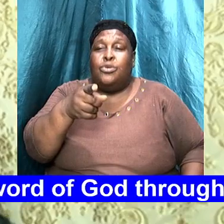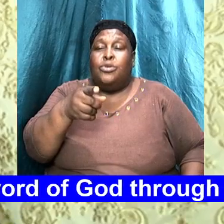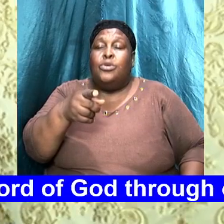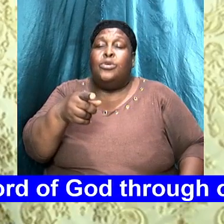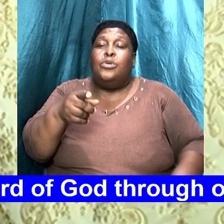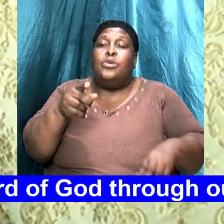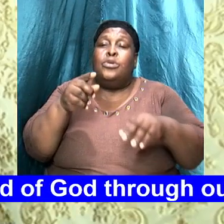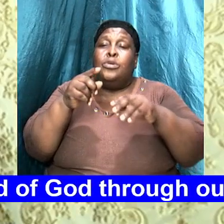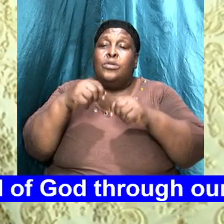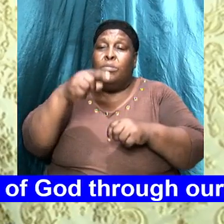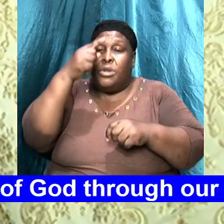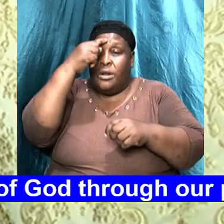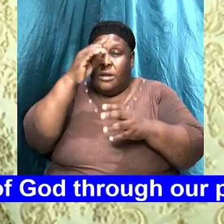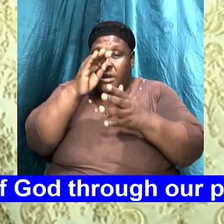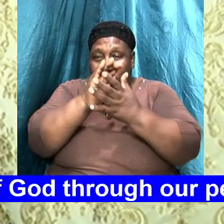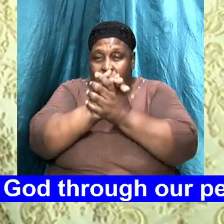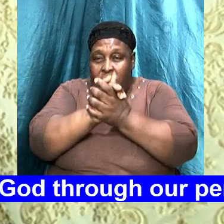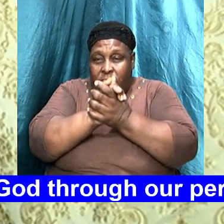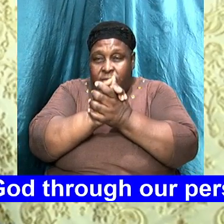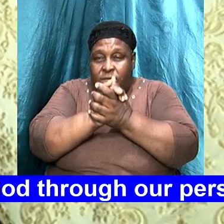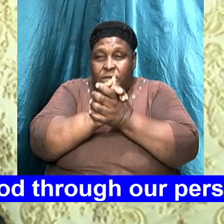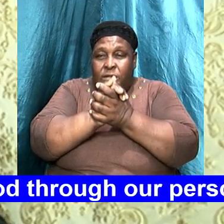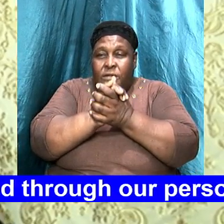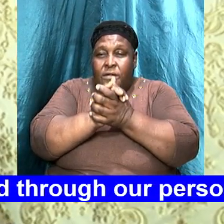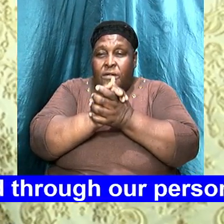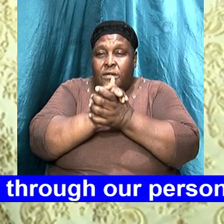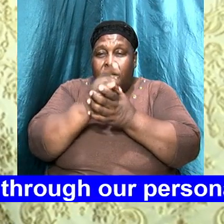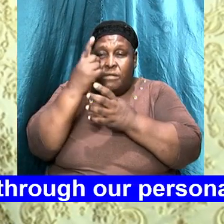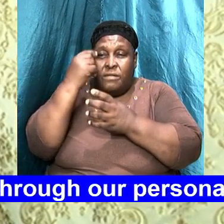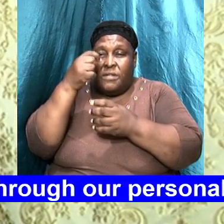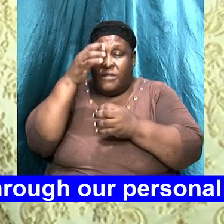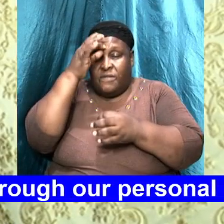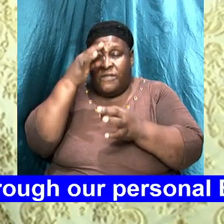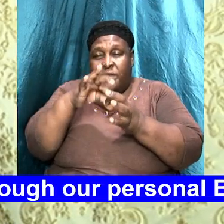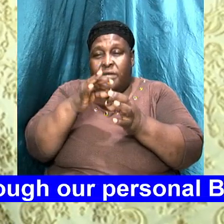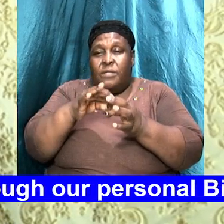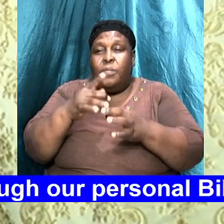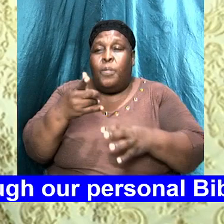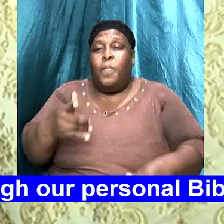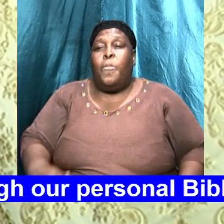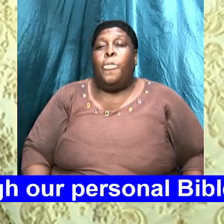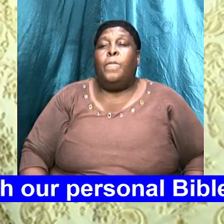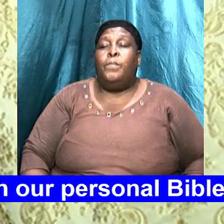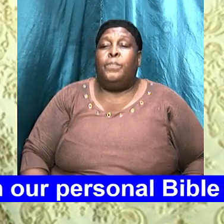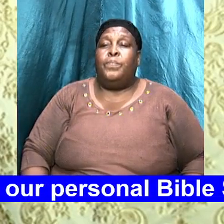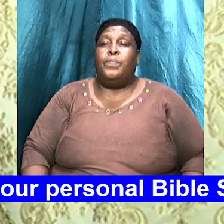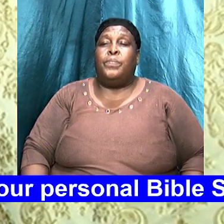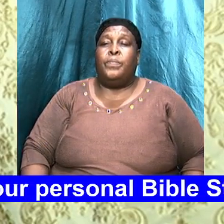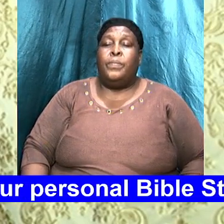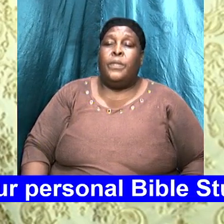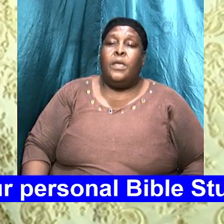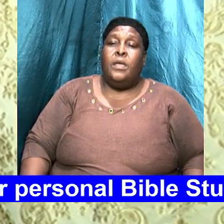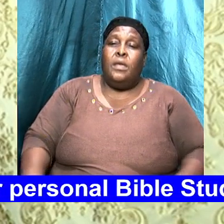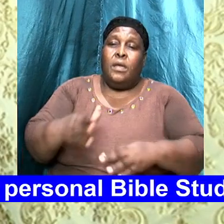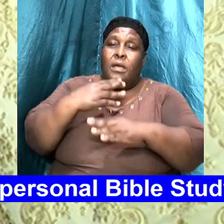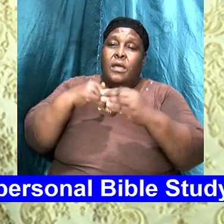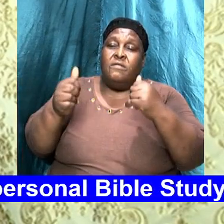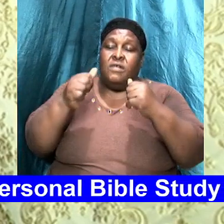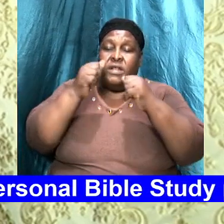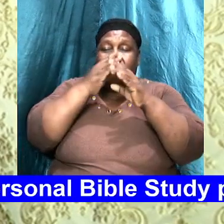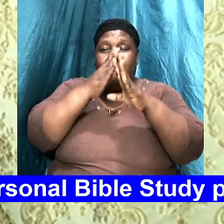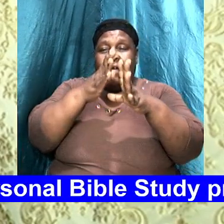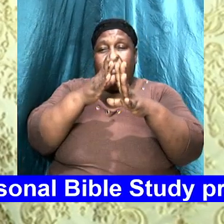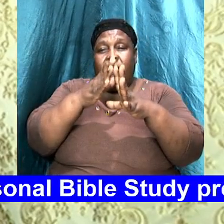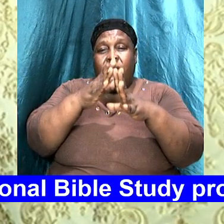for the faith God bless you tonight in Jesus name Amen just bow your heads Heavenly Father we